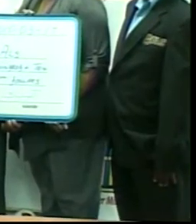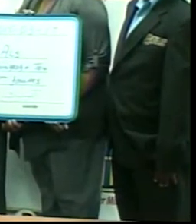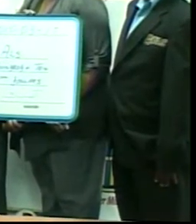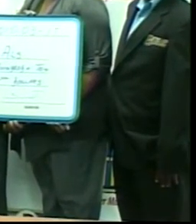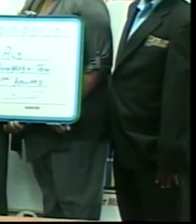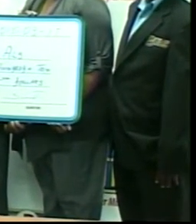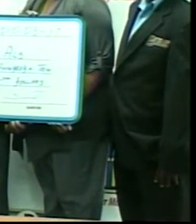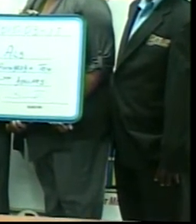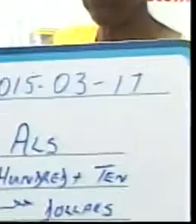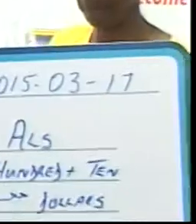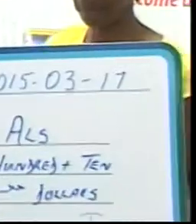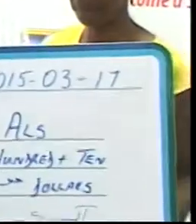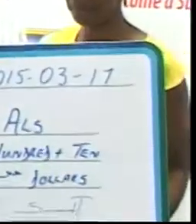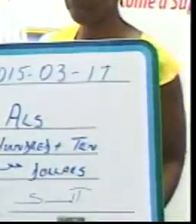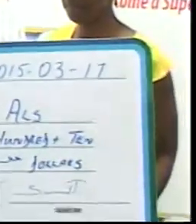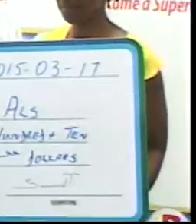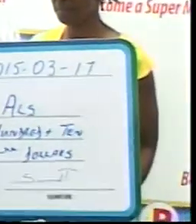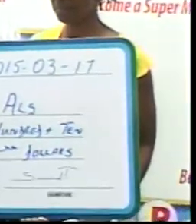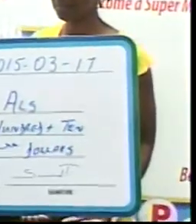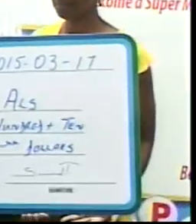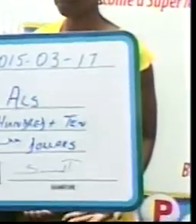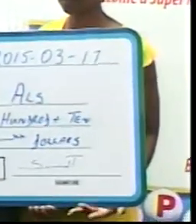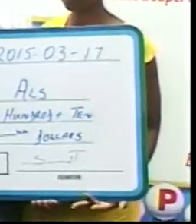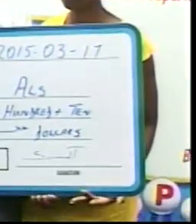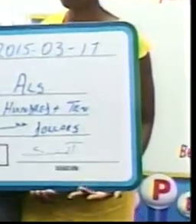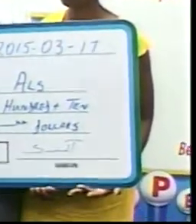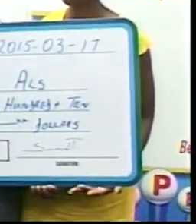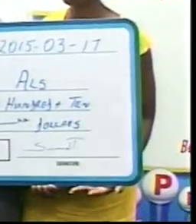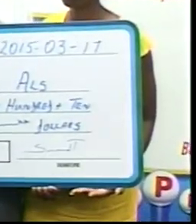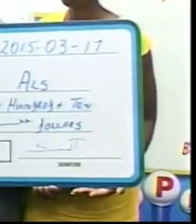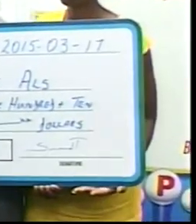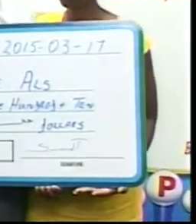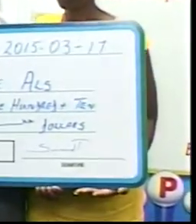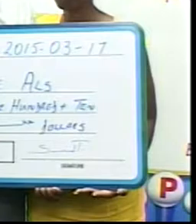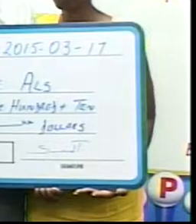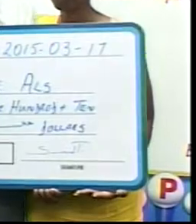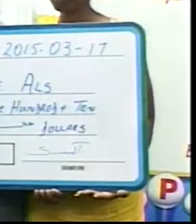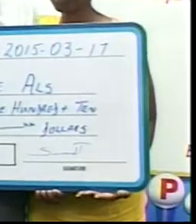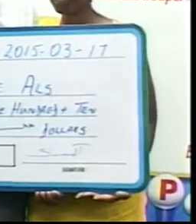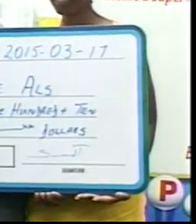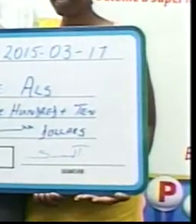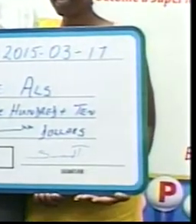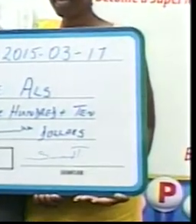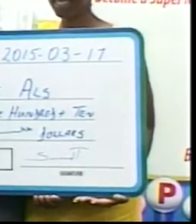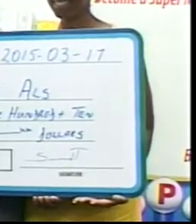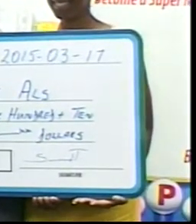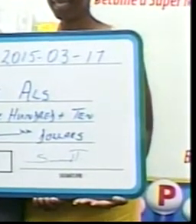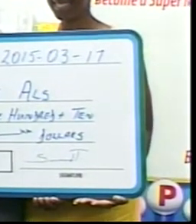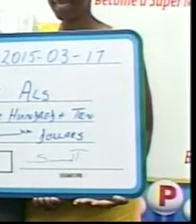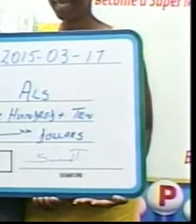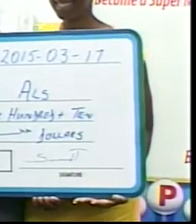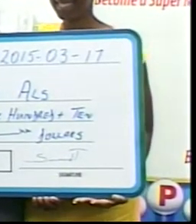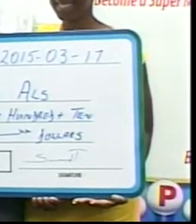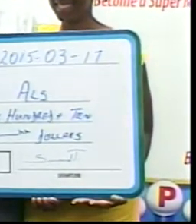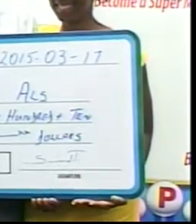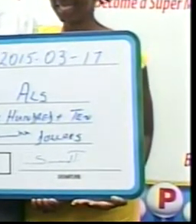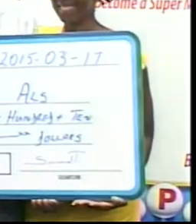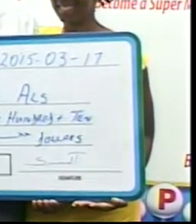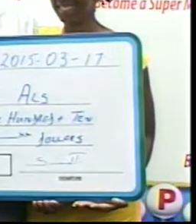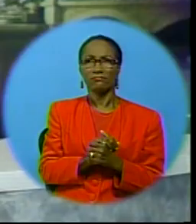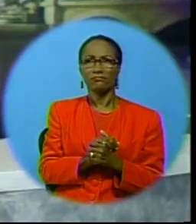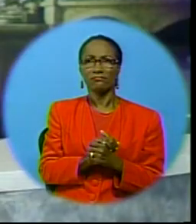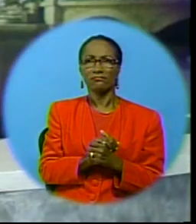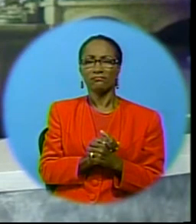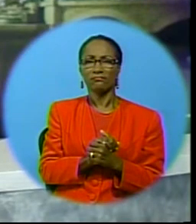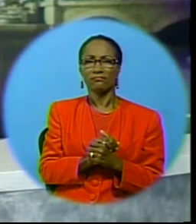$3,110,000. He is the second Barbadian winner in just 3 weeks. The 76-year-old of Ruby St. Philip arrived at the Barbados